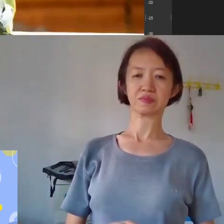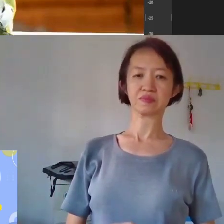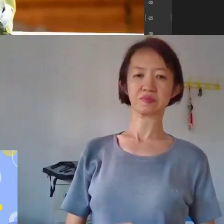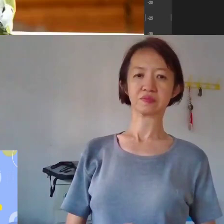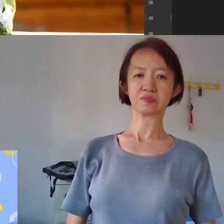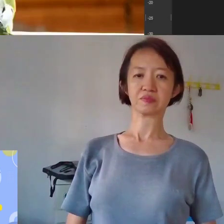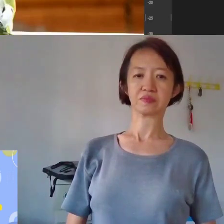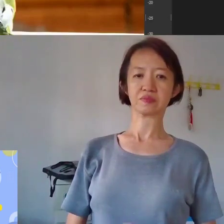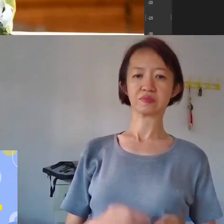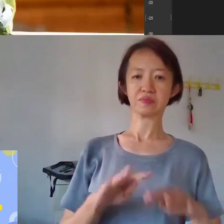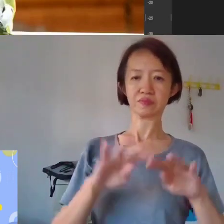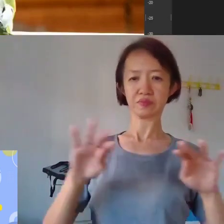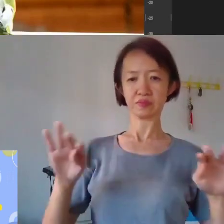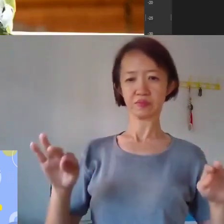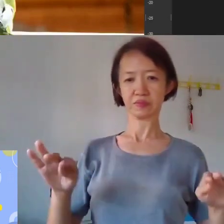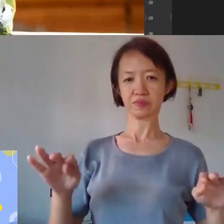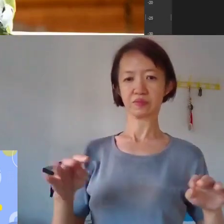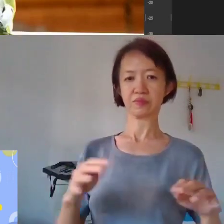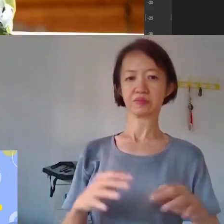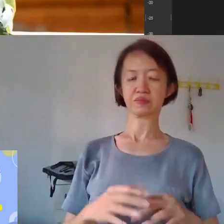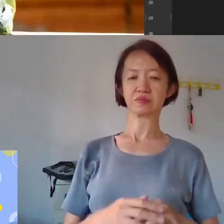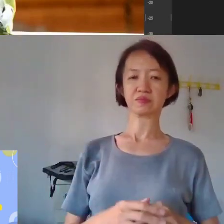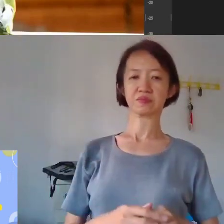okay, split again,